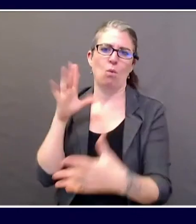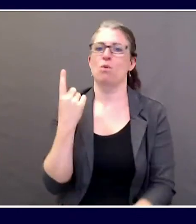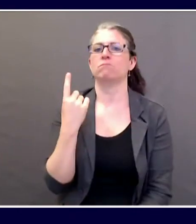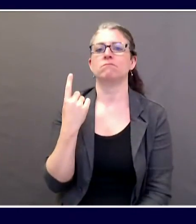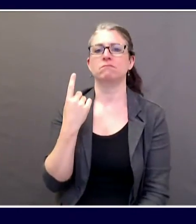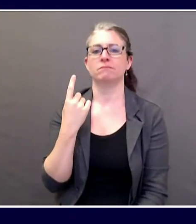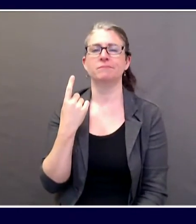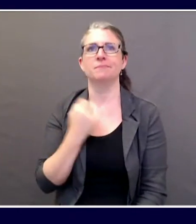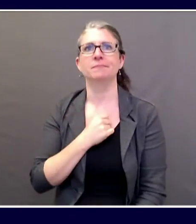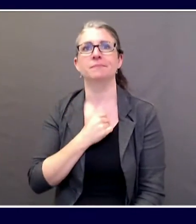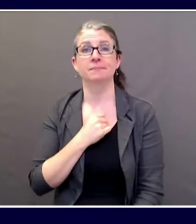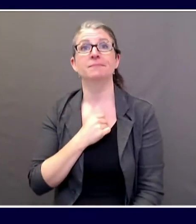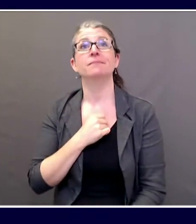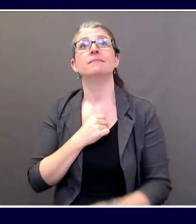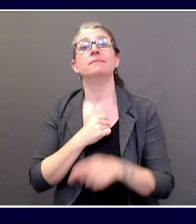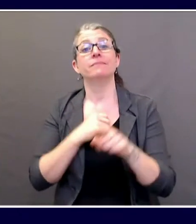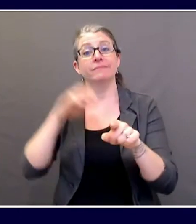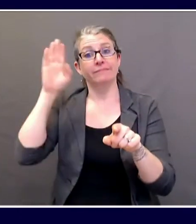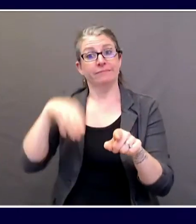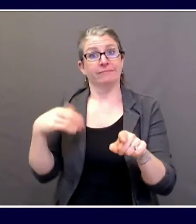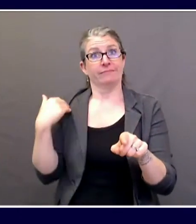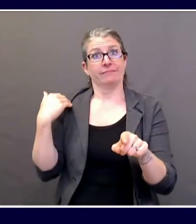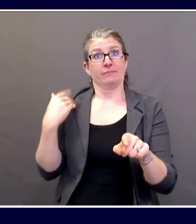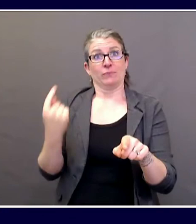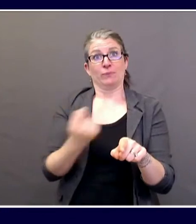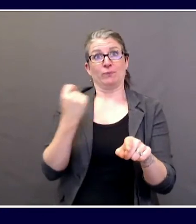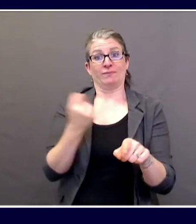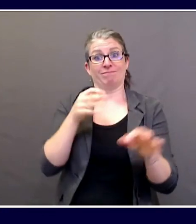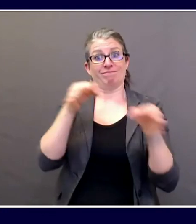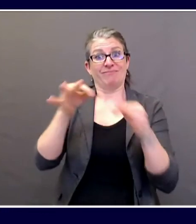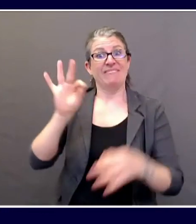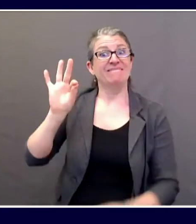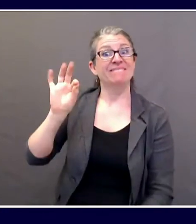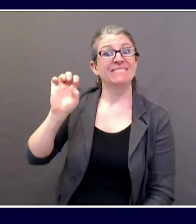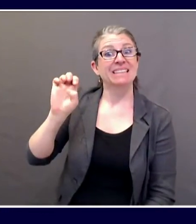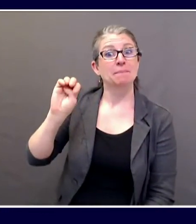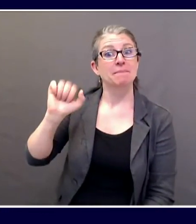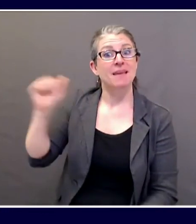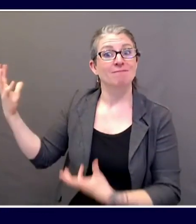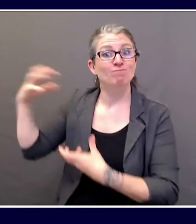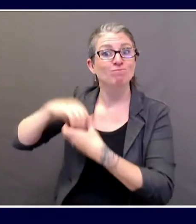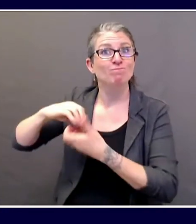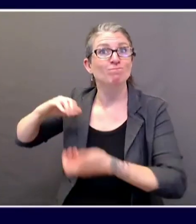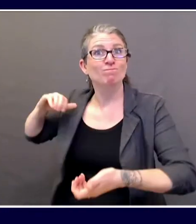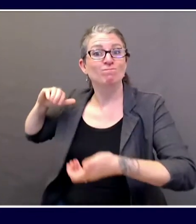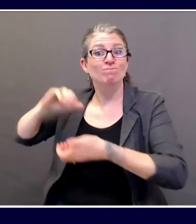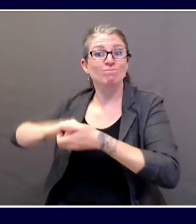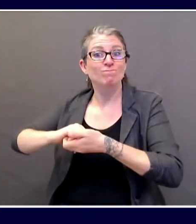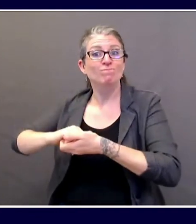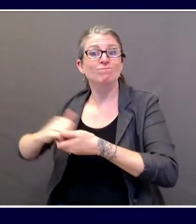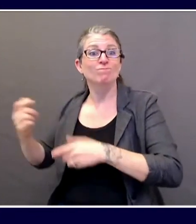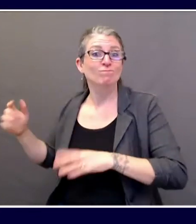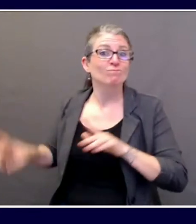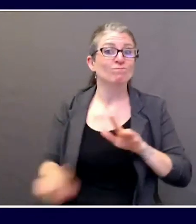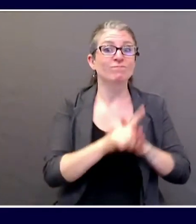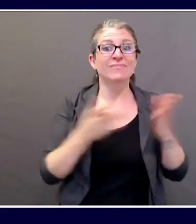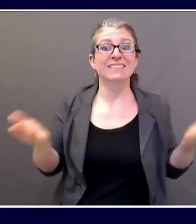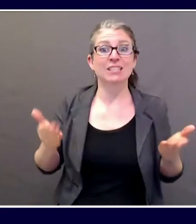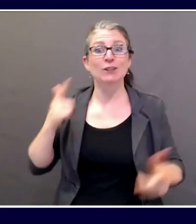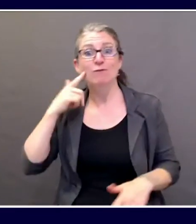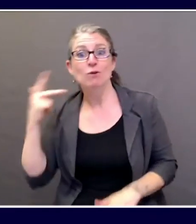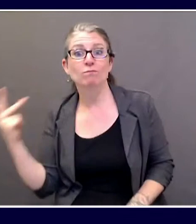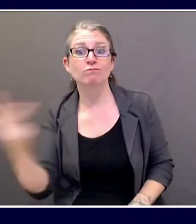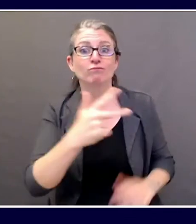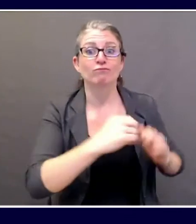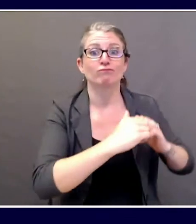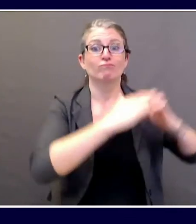to various underserved, at-risk parts of the state. That mobile vaccination unit is slated to start vaccinating in